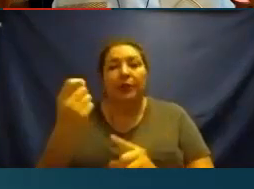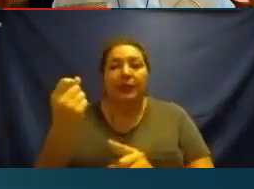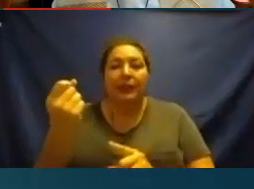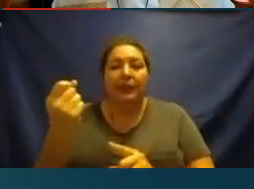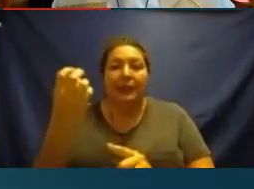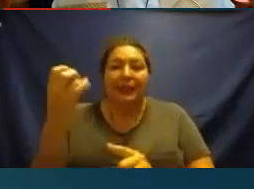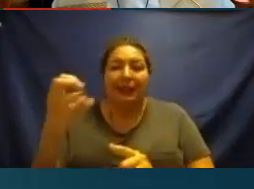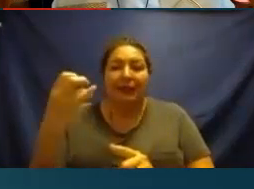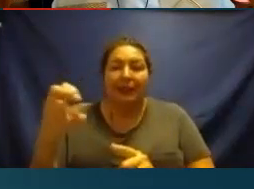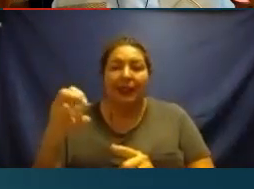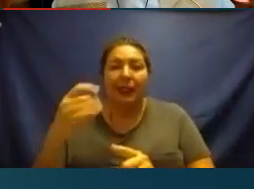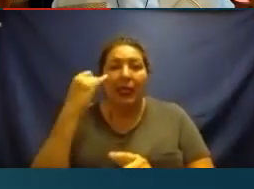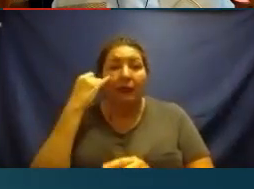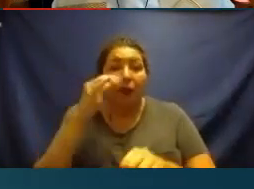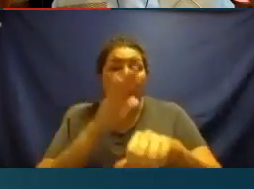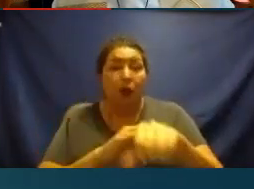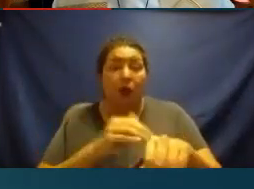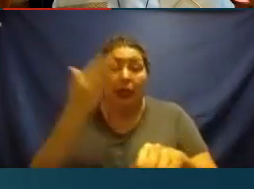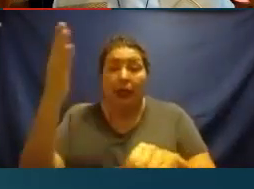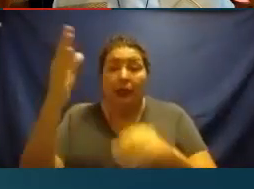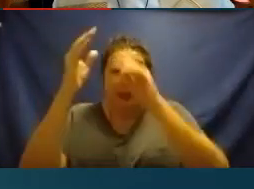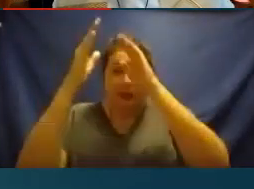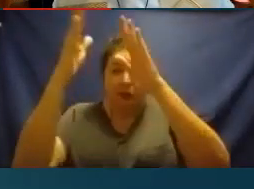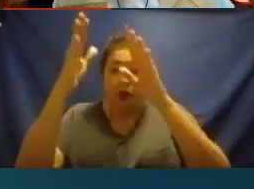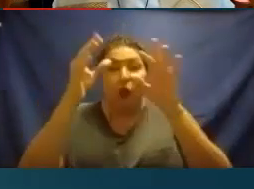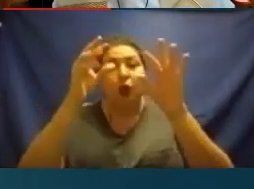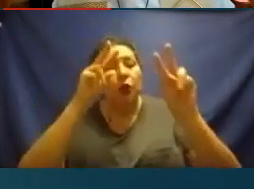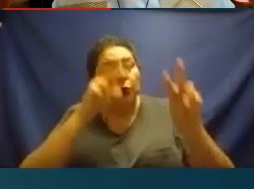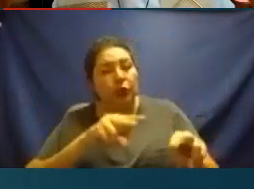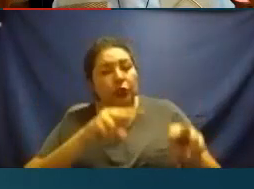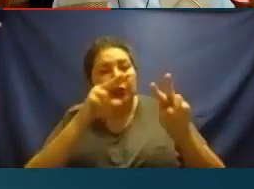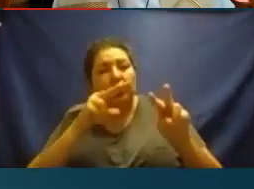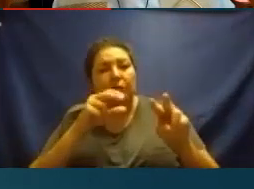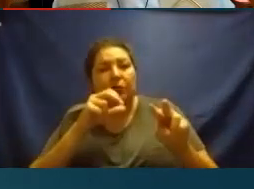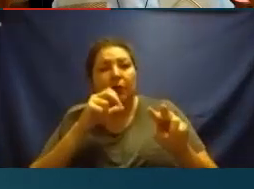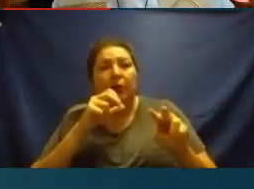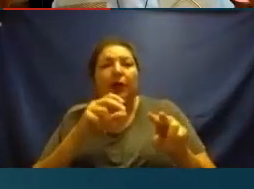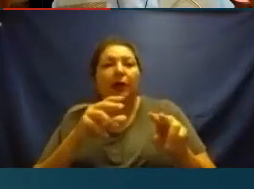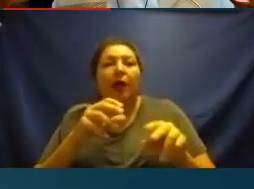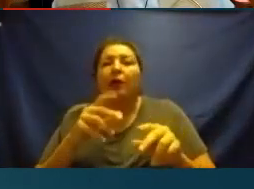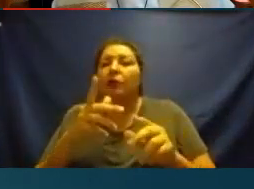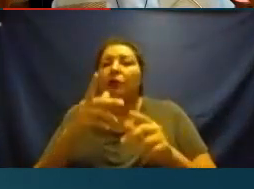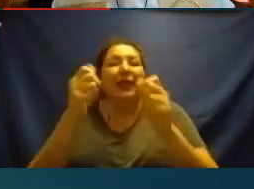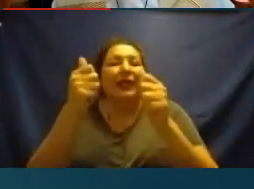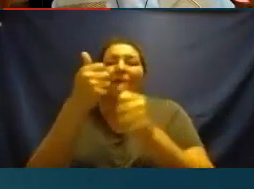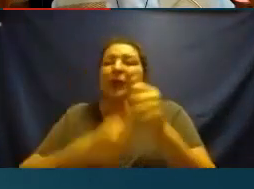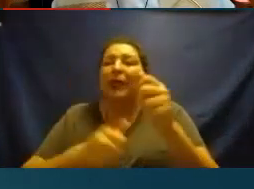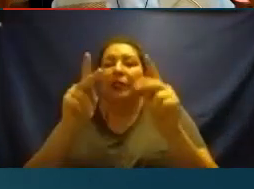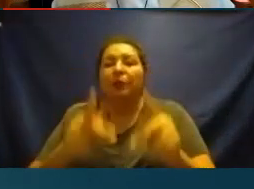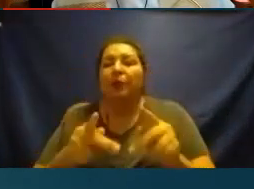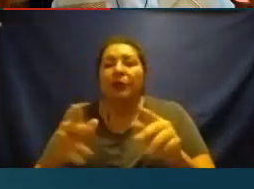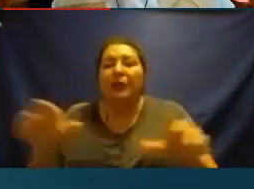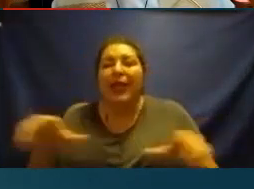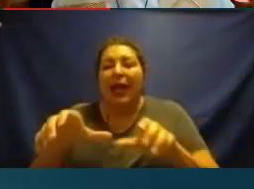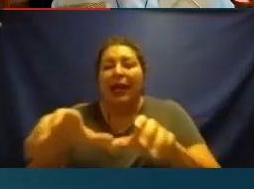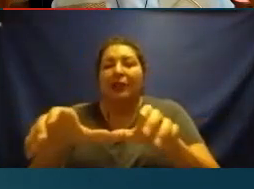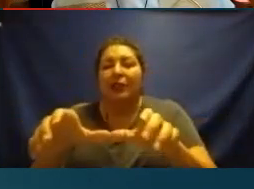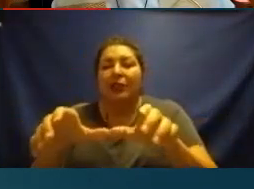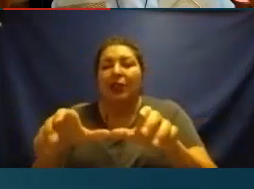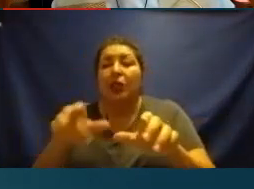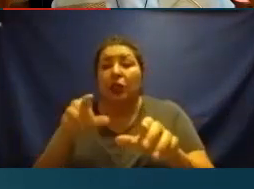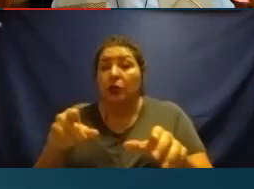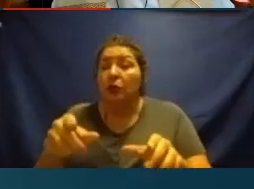you call on him as Father who judges impartially according to each one's deeds, conduct yourselves with